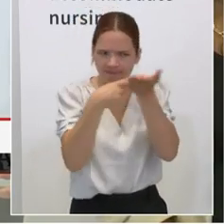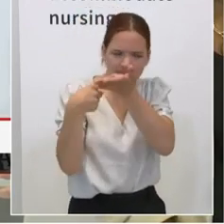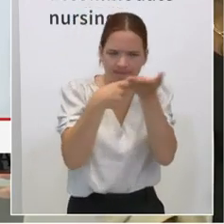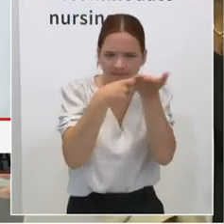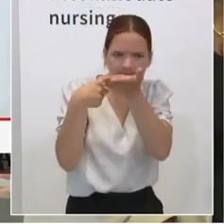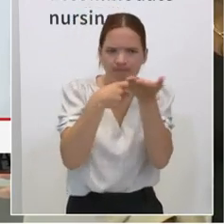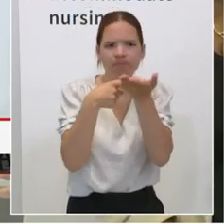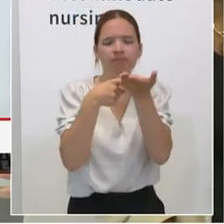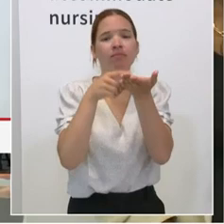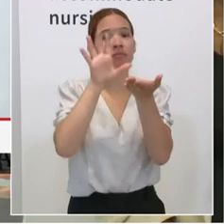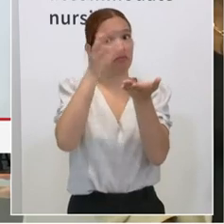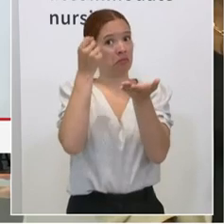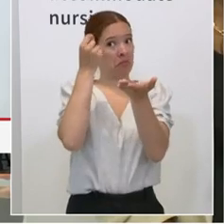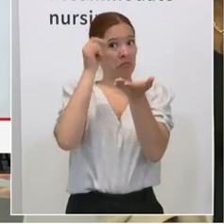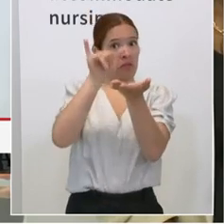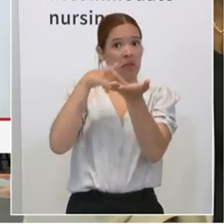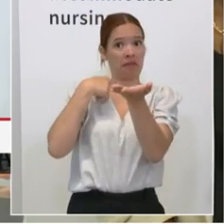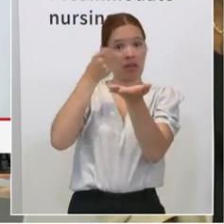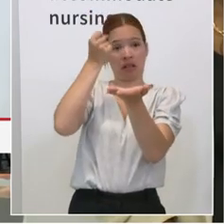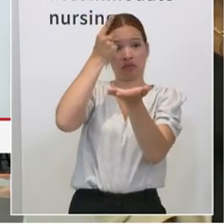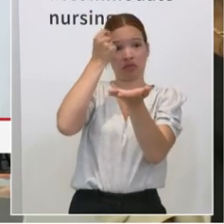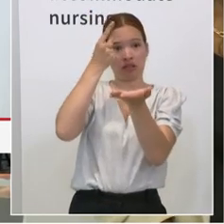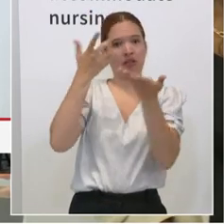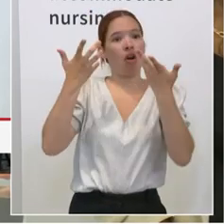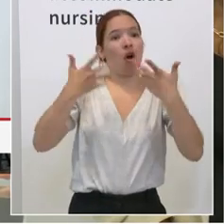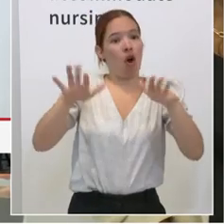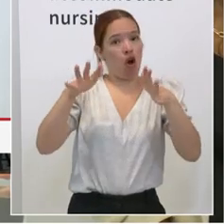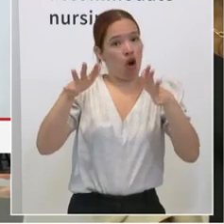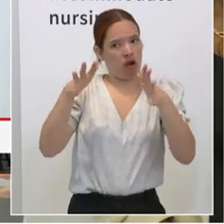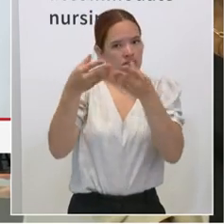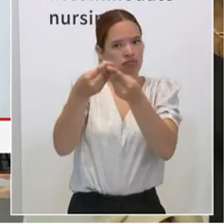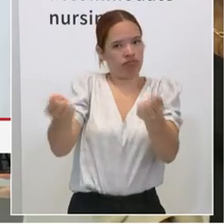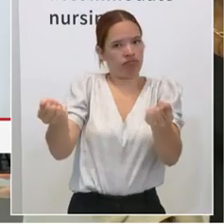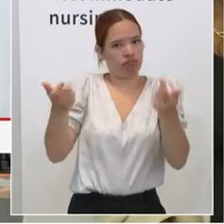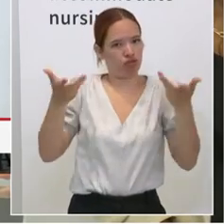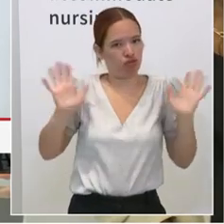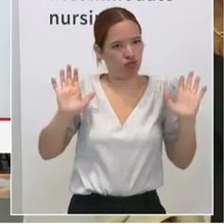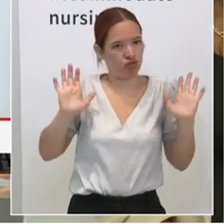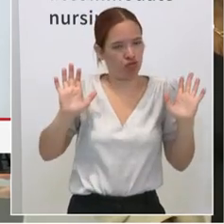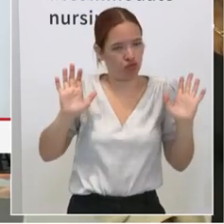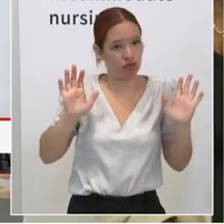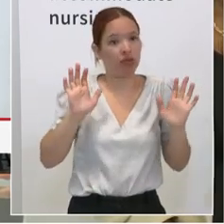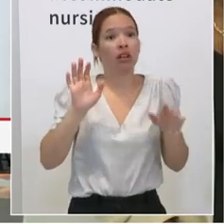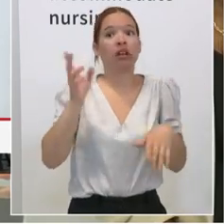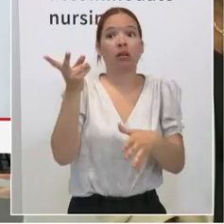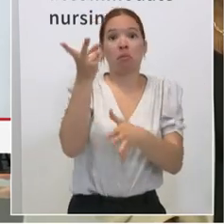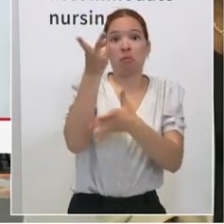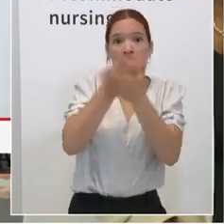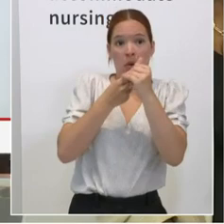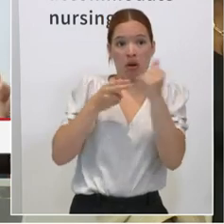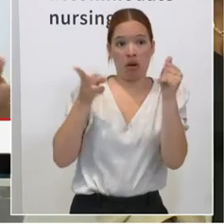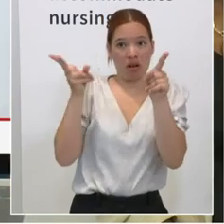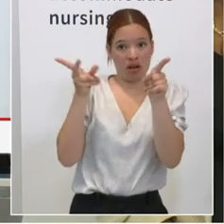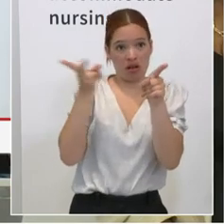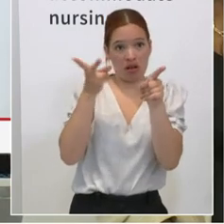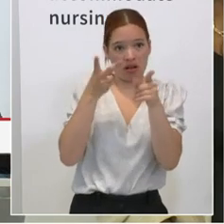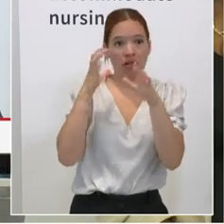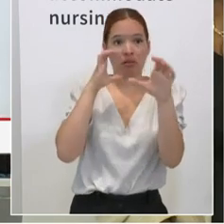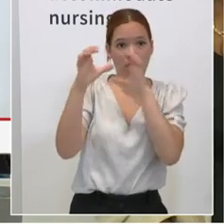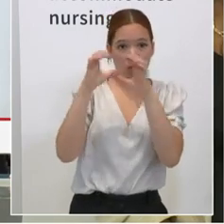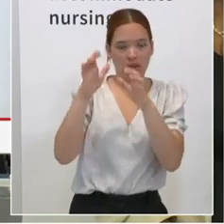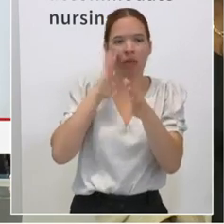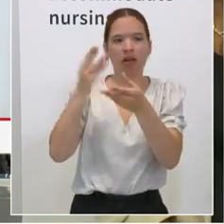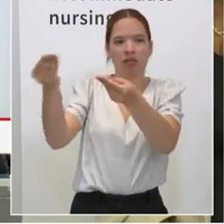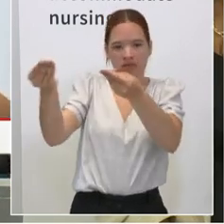resolved, and that the communication that they intend to send to us is actually being received by us. And so I